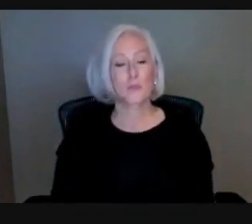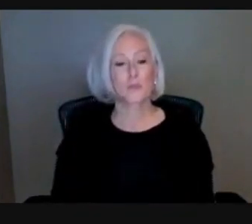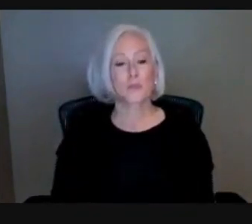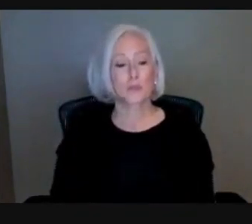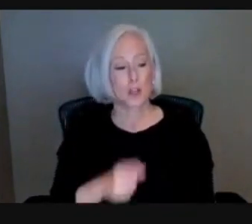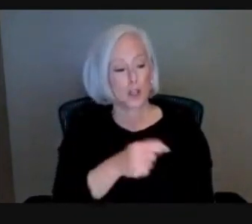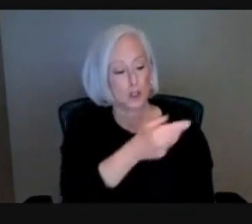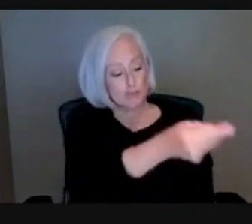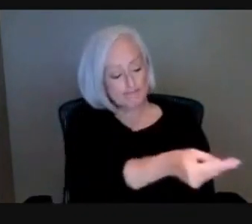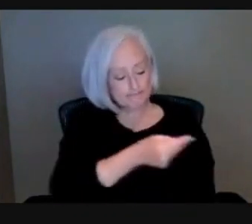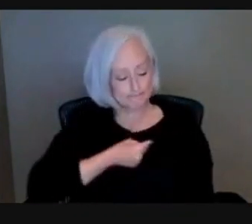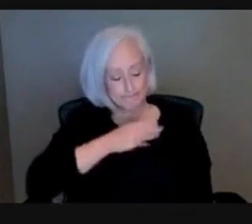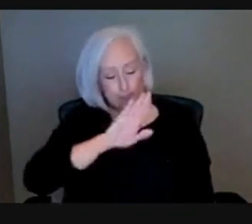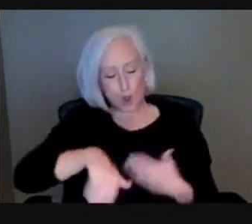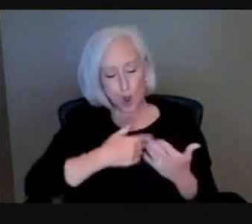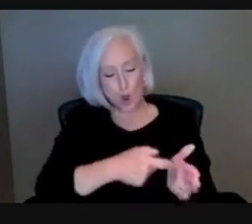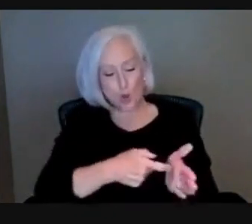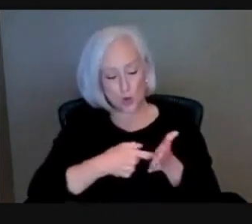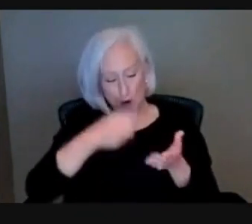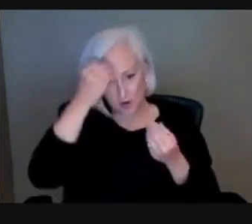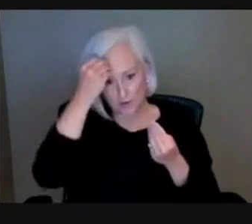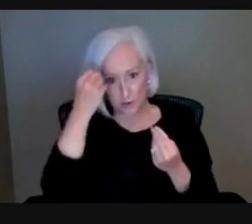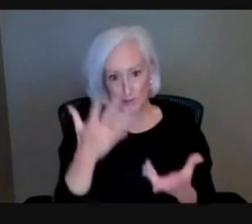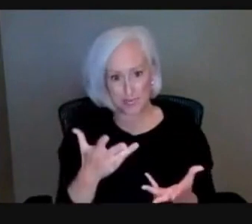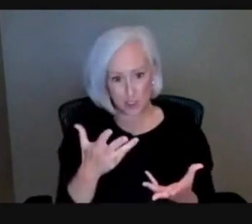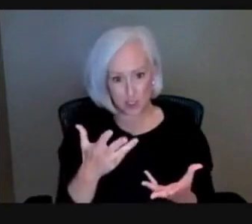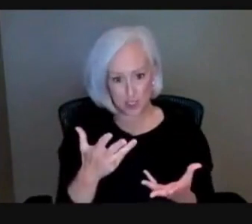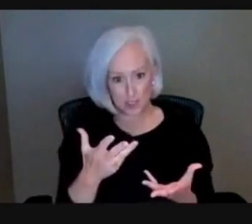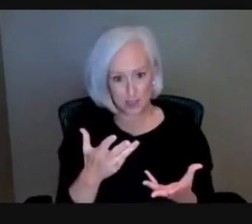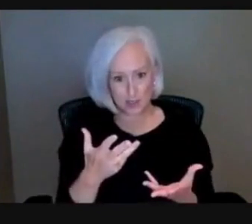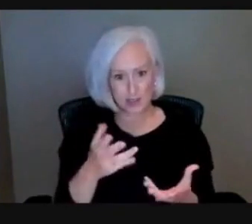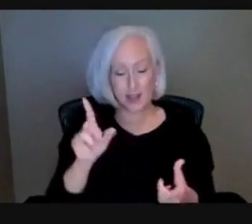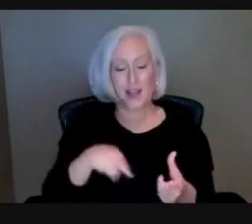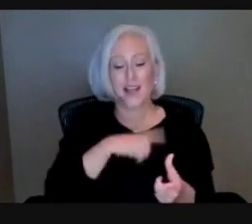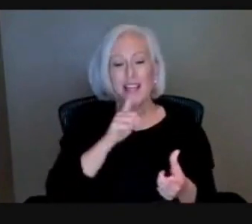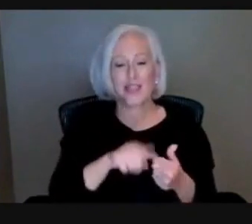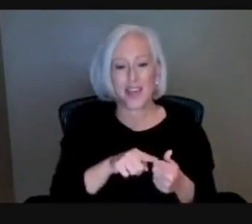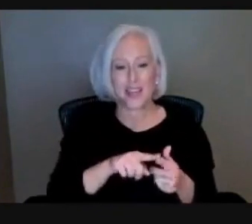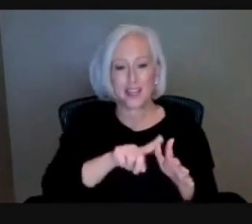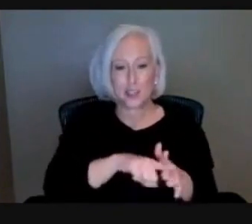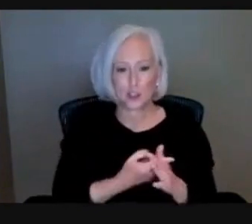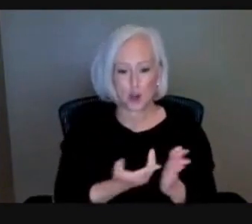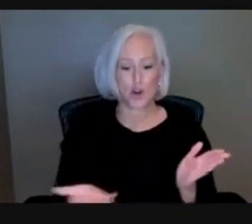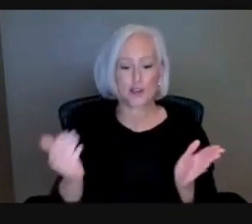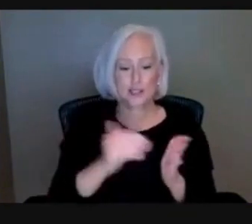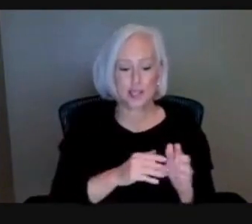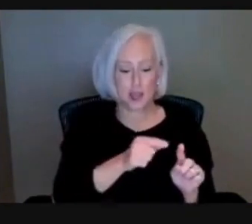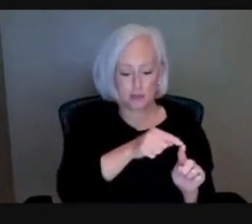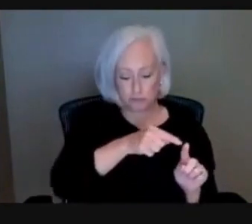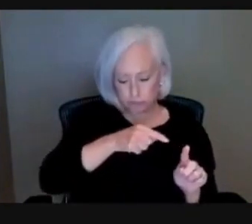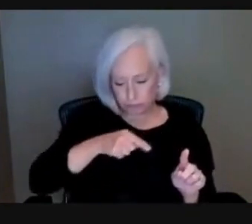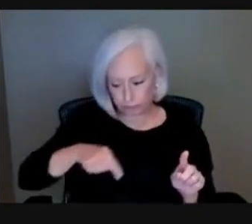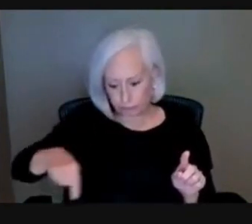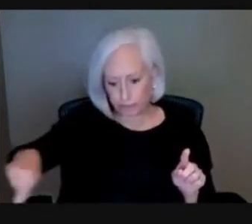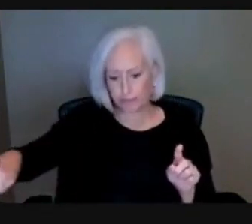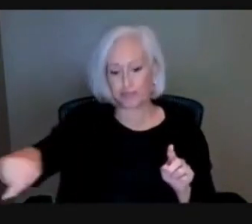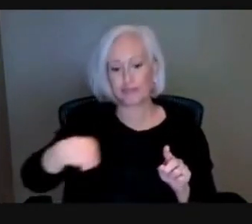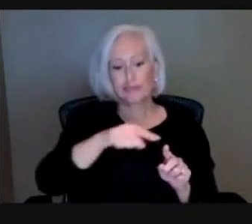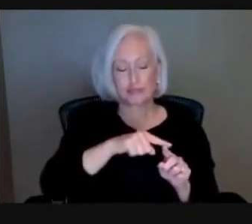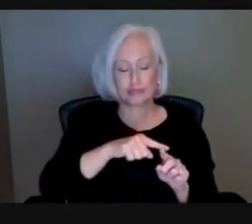that information back to the bank or back to Veronica, it goes all the way back through that cycle again. And then at the end of the